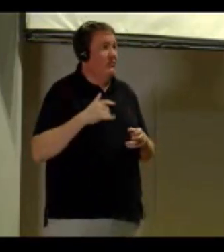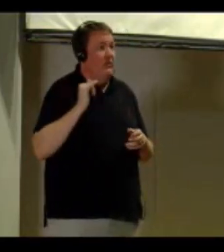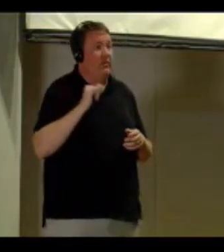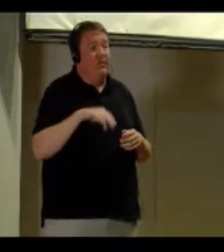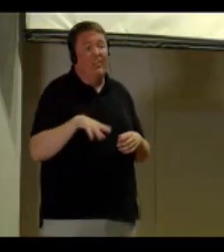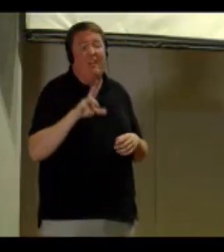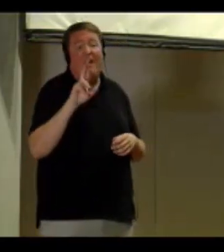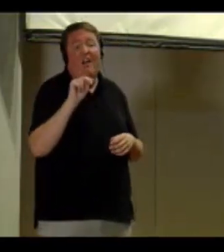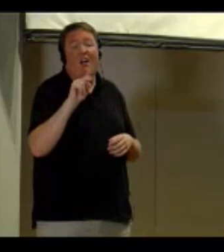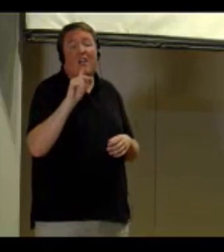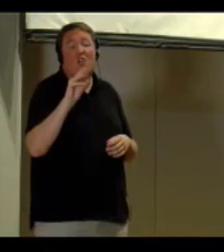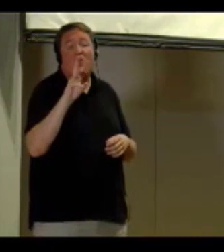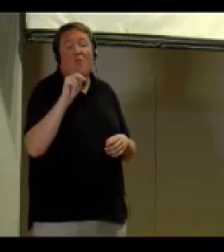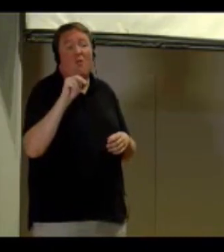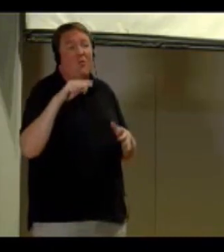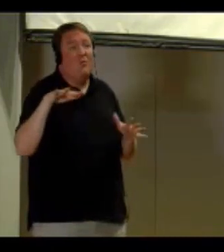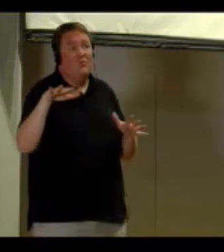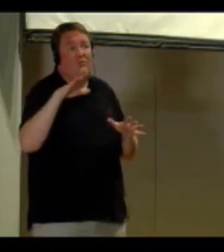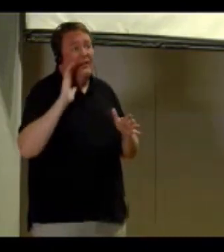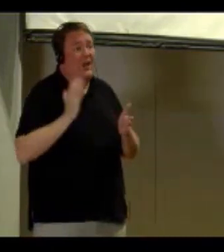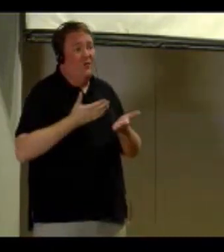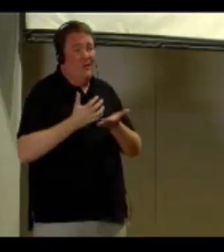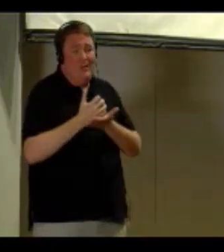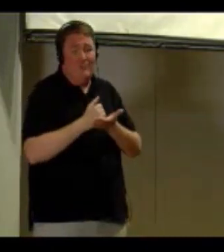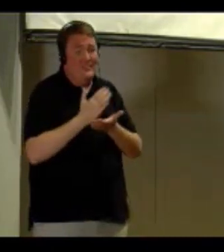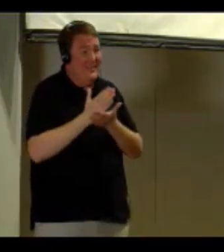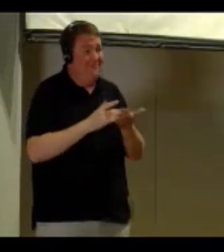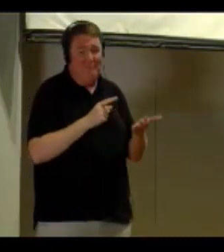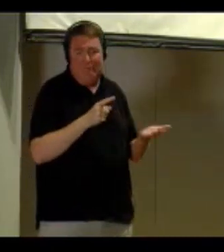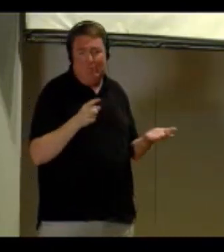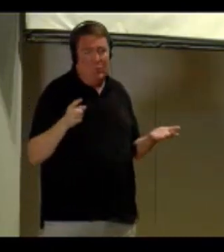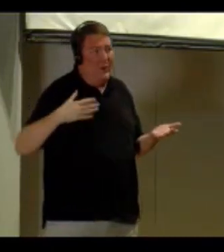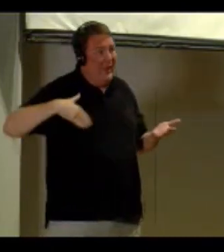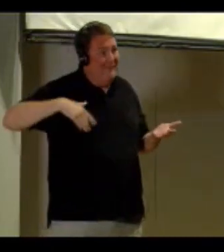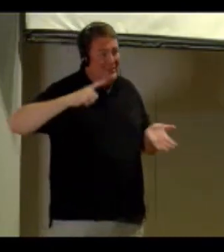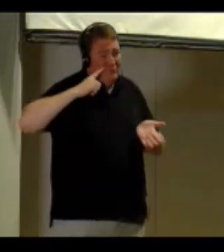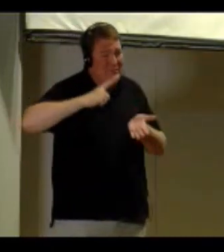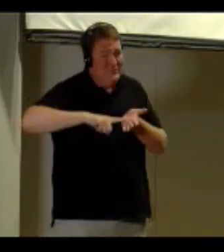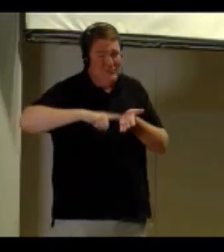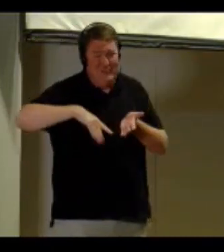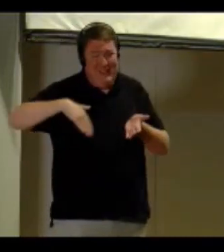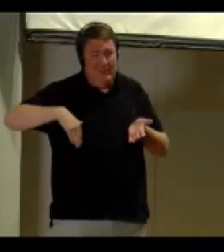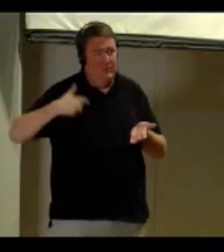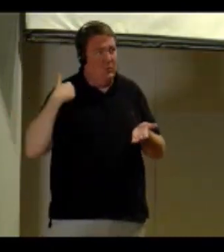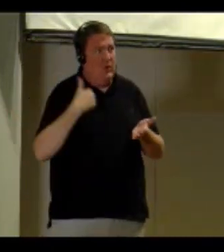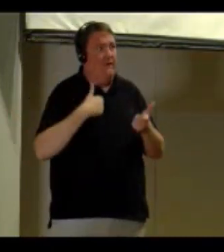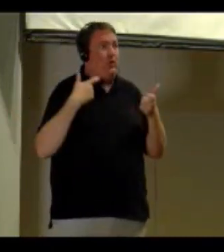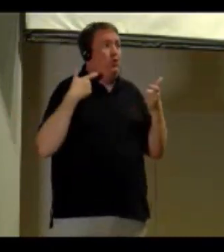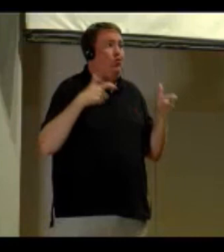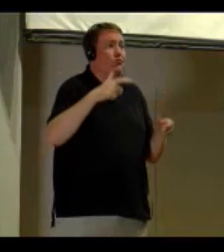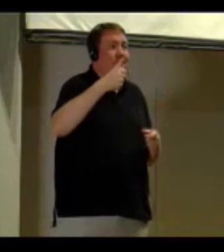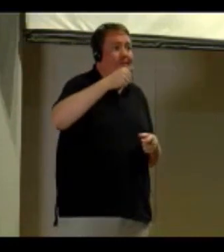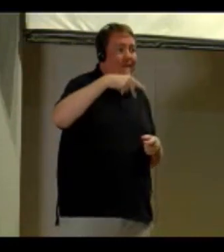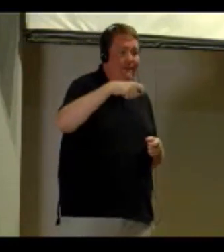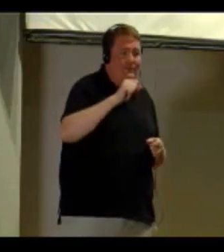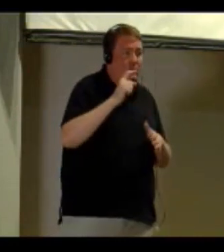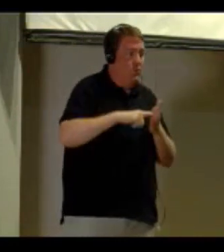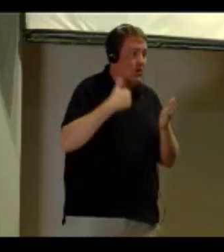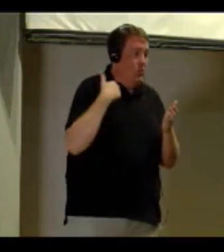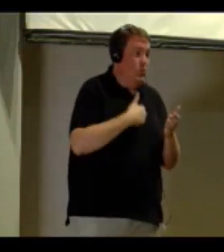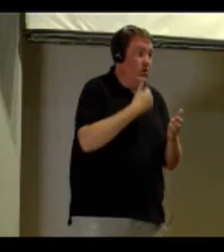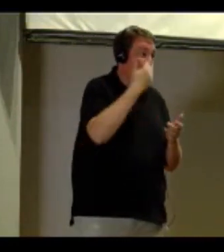in our collections. Most of our collections, we really haven't done the research, so there are big gaps in what we know and whether